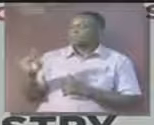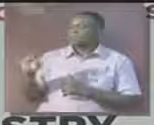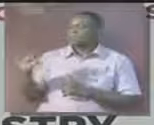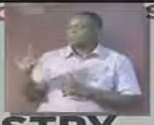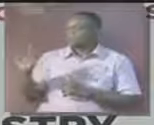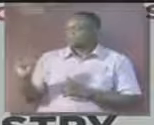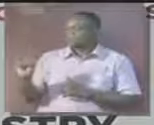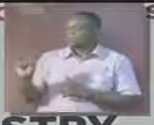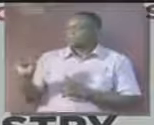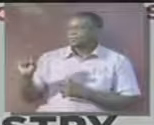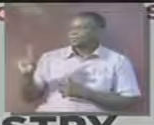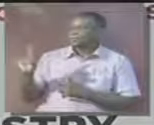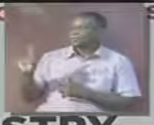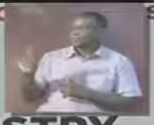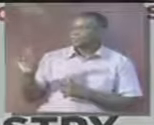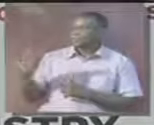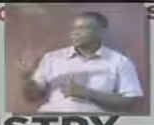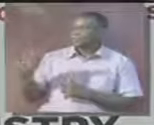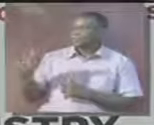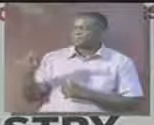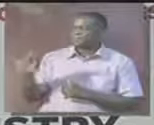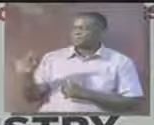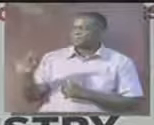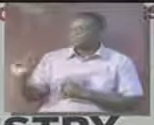Dr. Hines, ladies and gentlemen of the media,